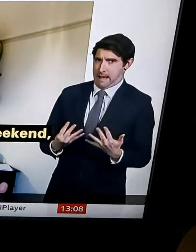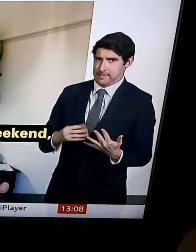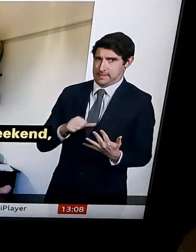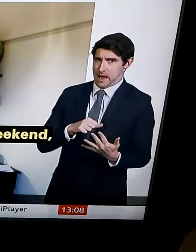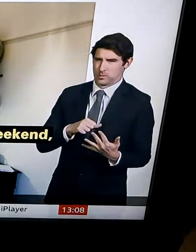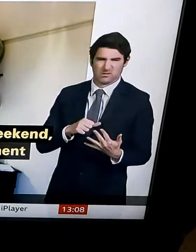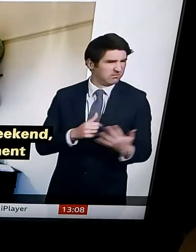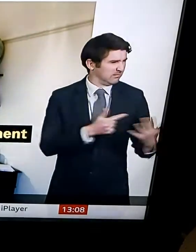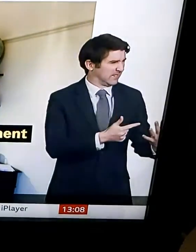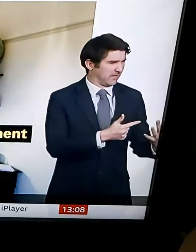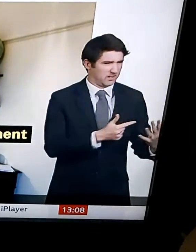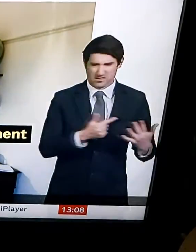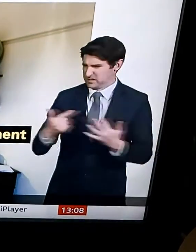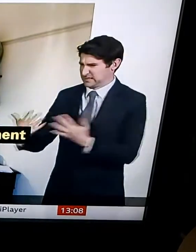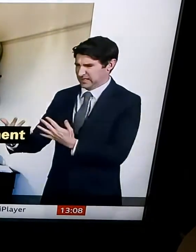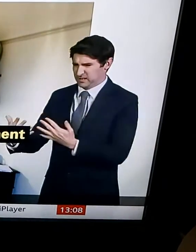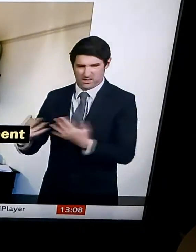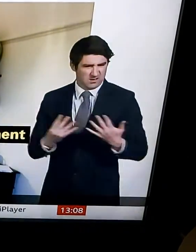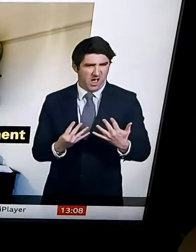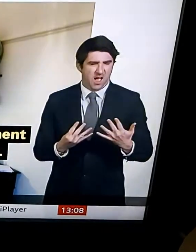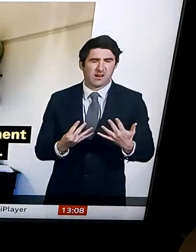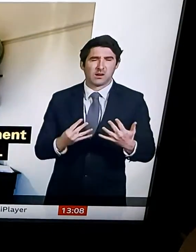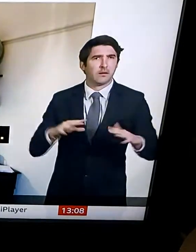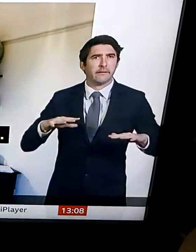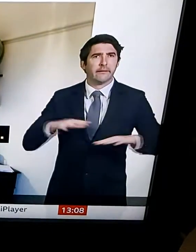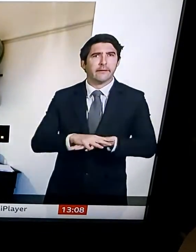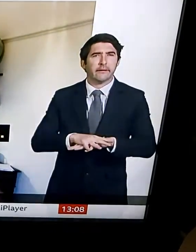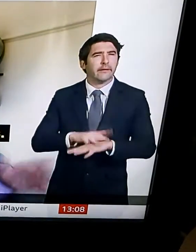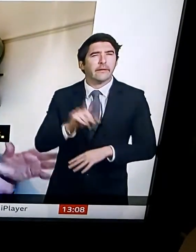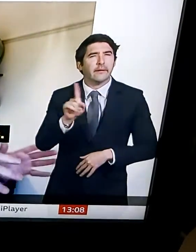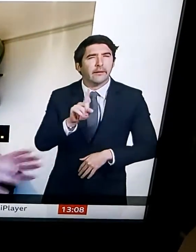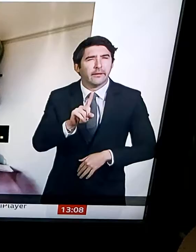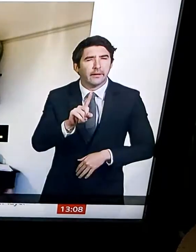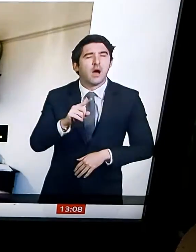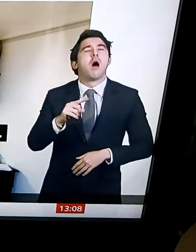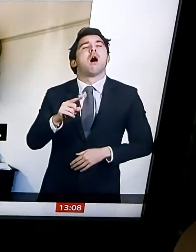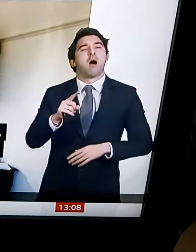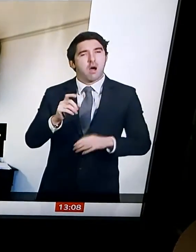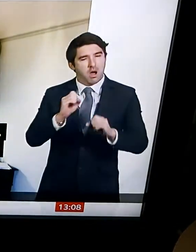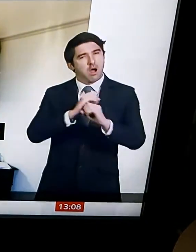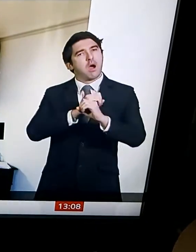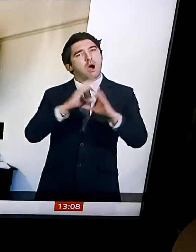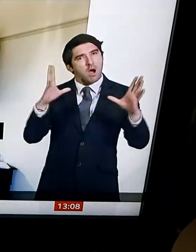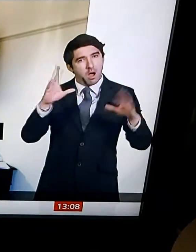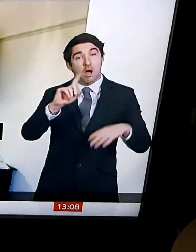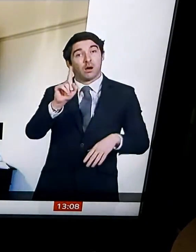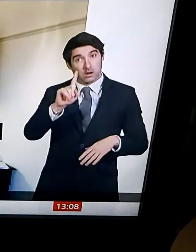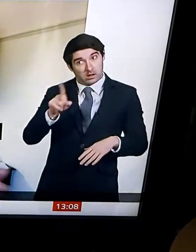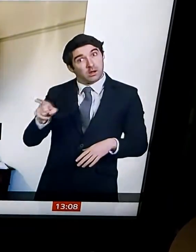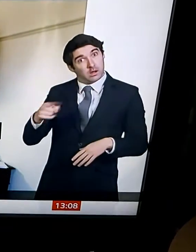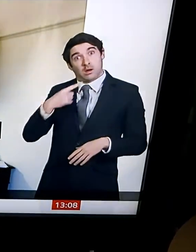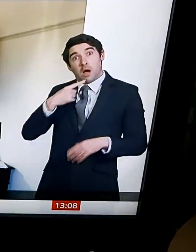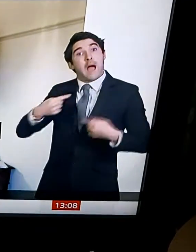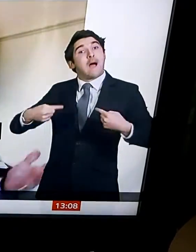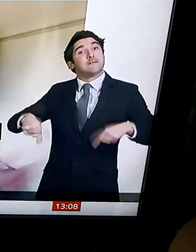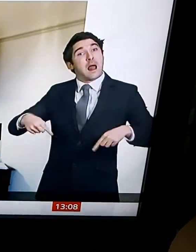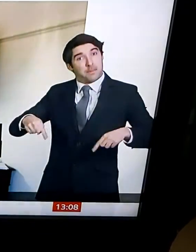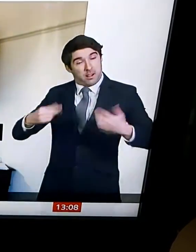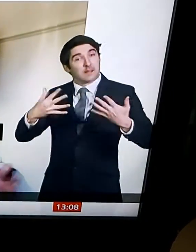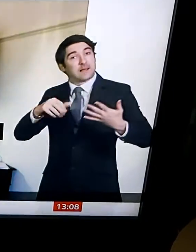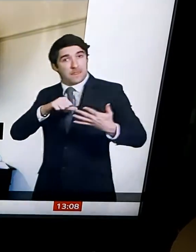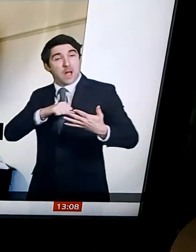this, that yes, there was the potential to carry out 10,000 tests, but only 7,000 people were actually tested because some people,